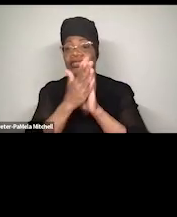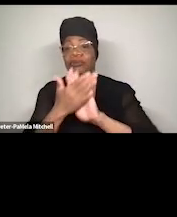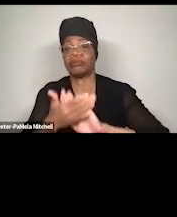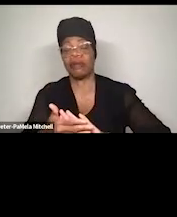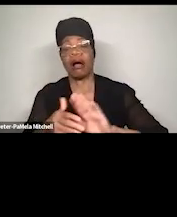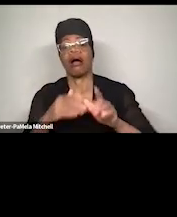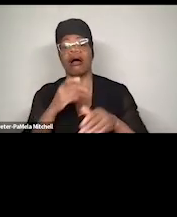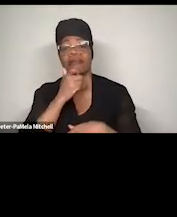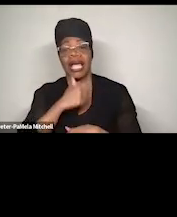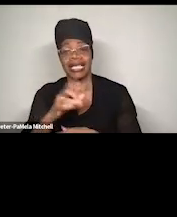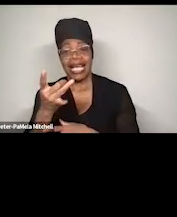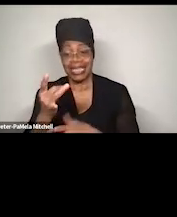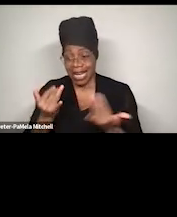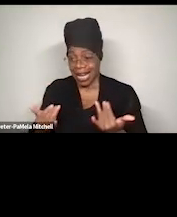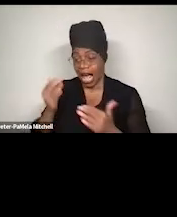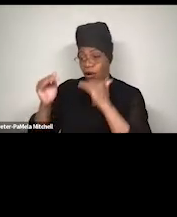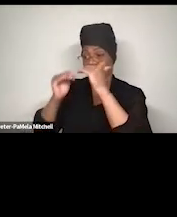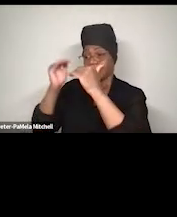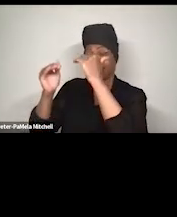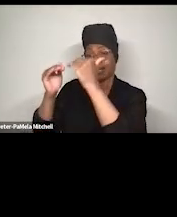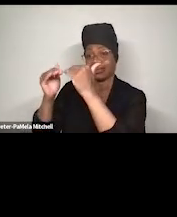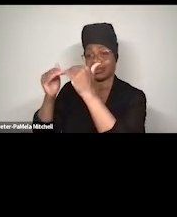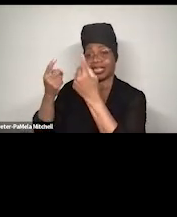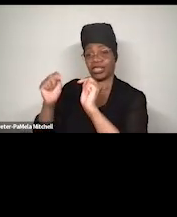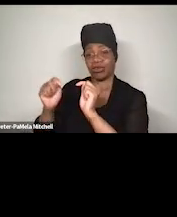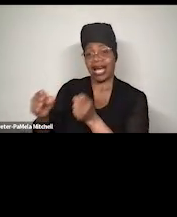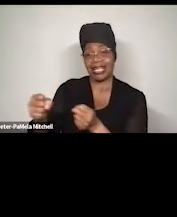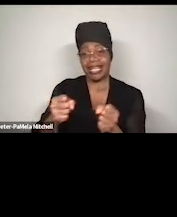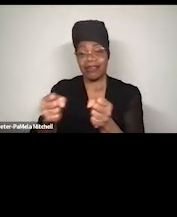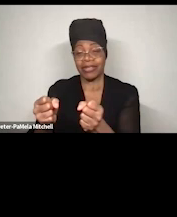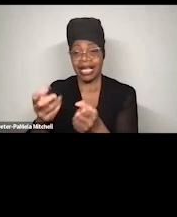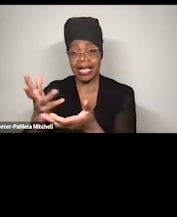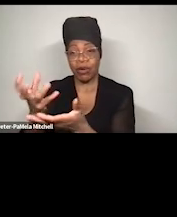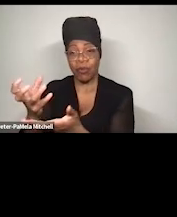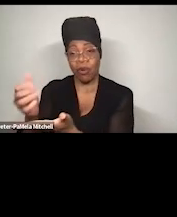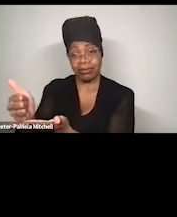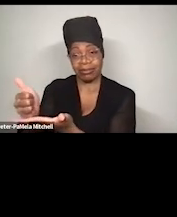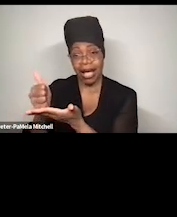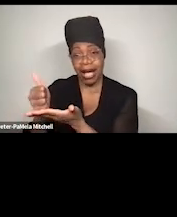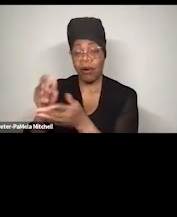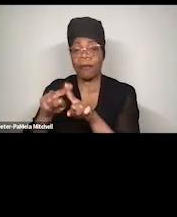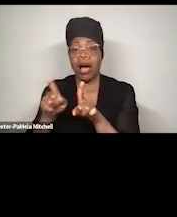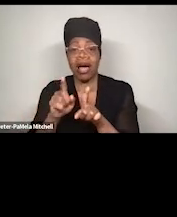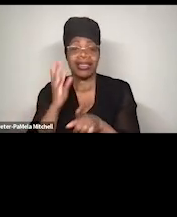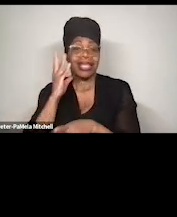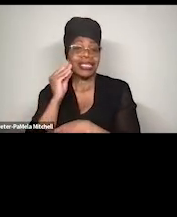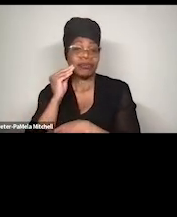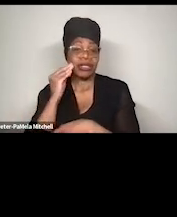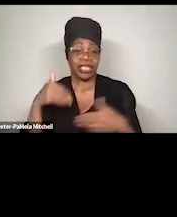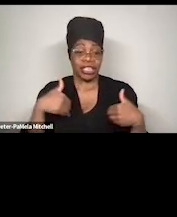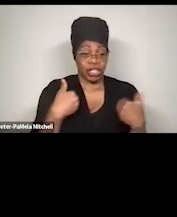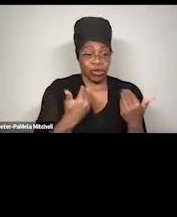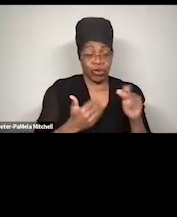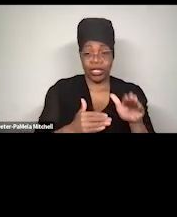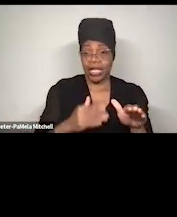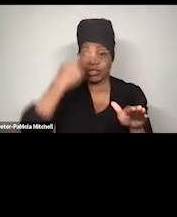and they're trying to navigate the system and trying to get help. But a lot of times the experiences they had as a youth or a child were